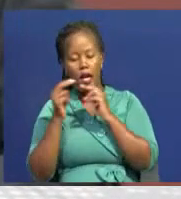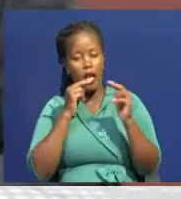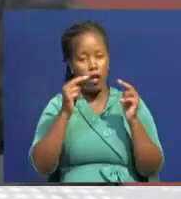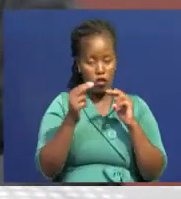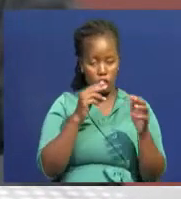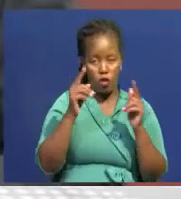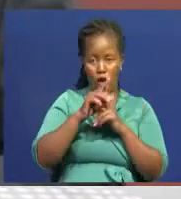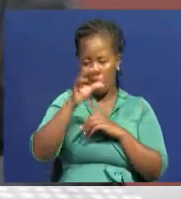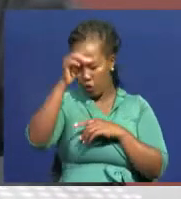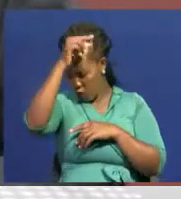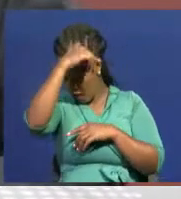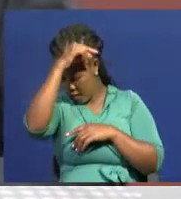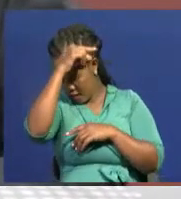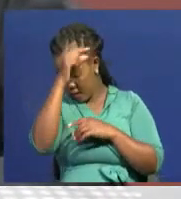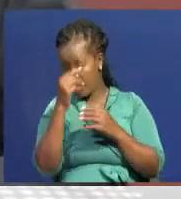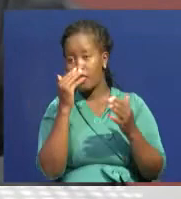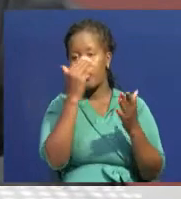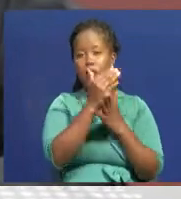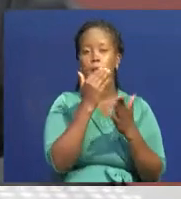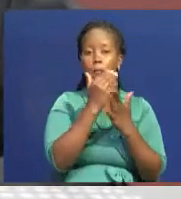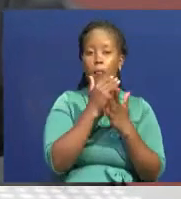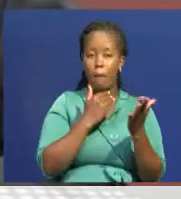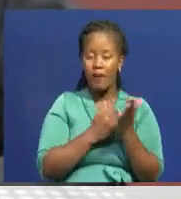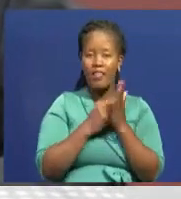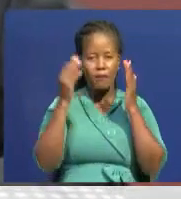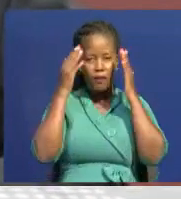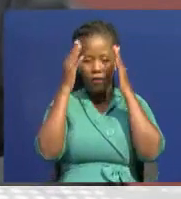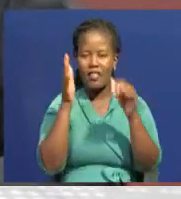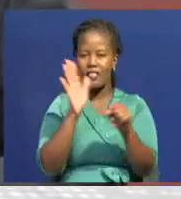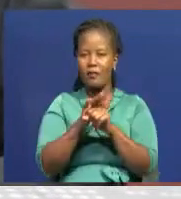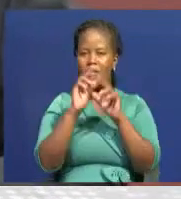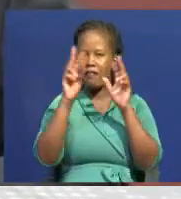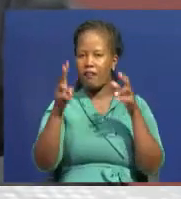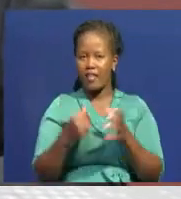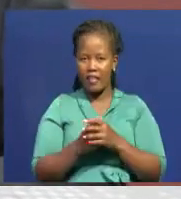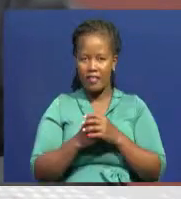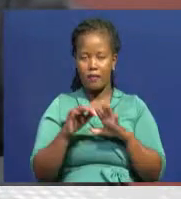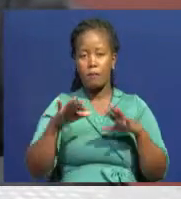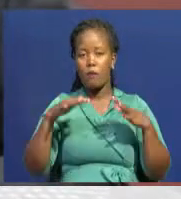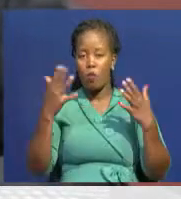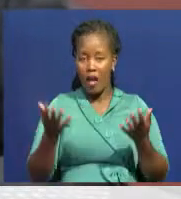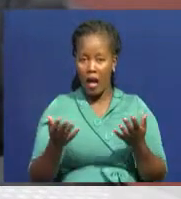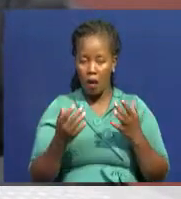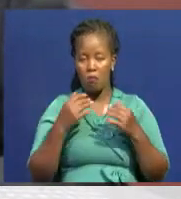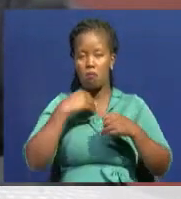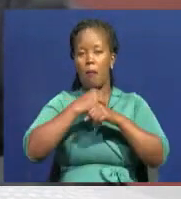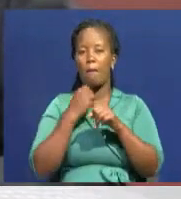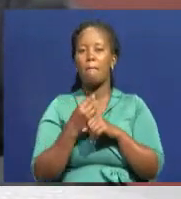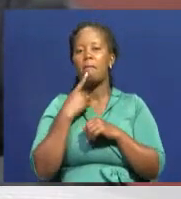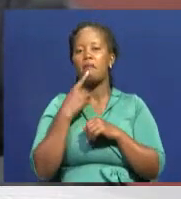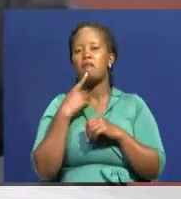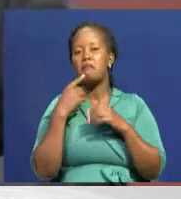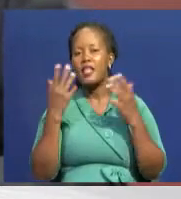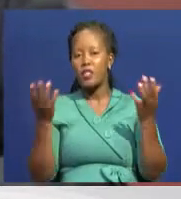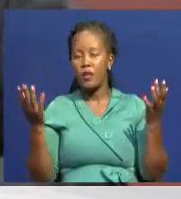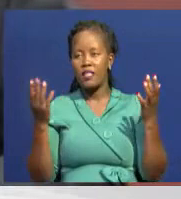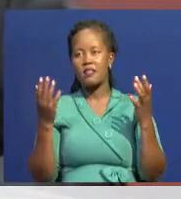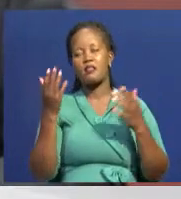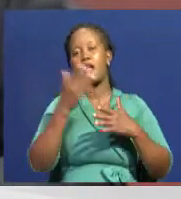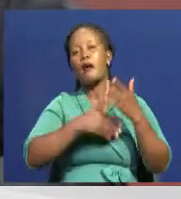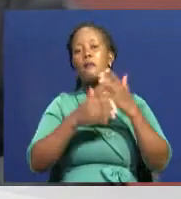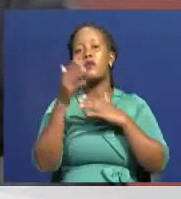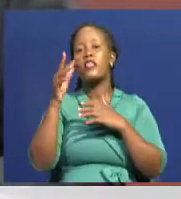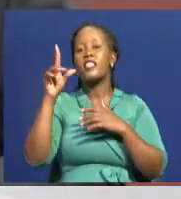degree program, is looks at all those things. How do you make a building